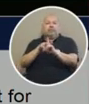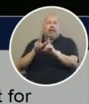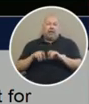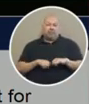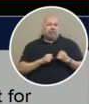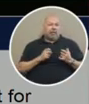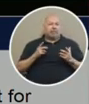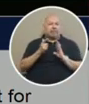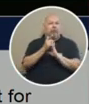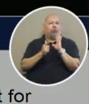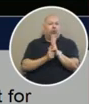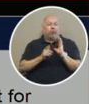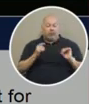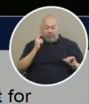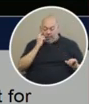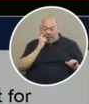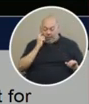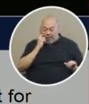violations.